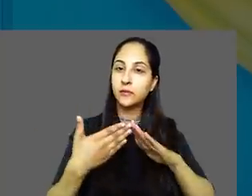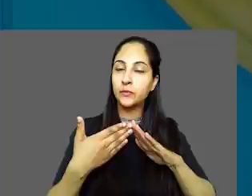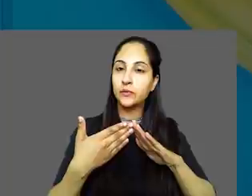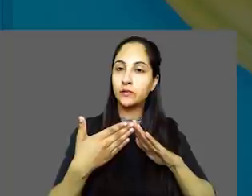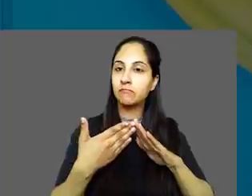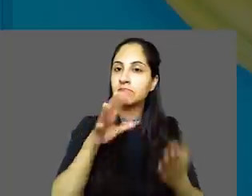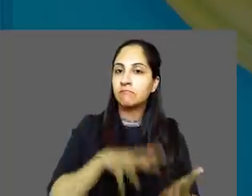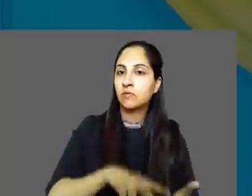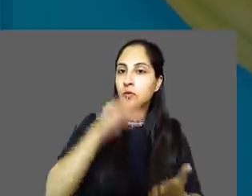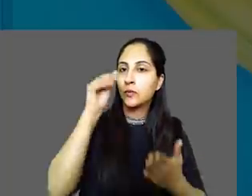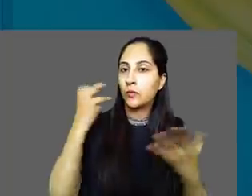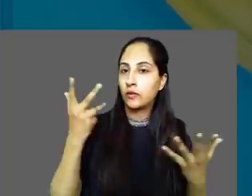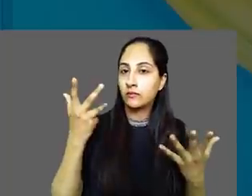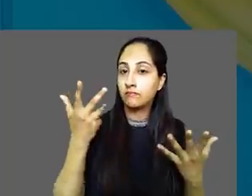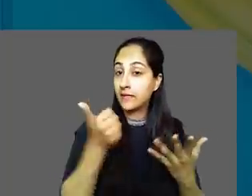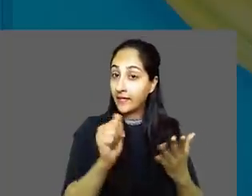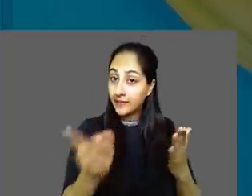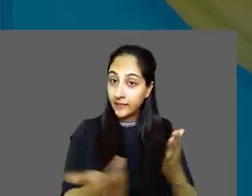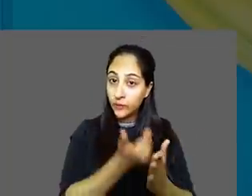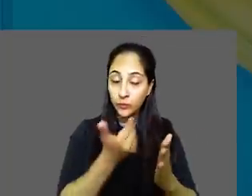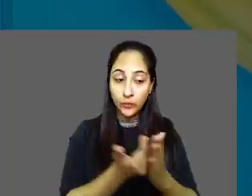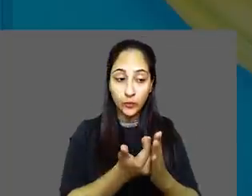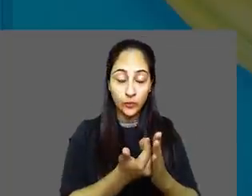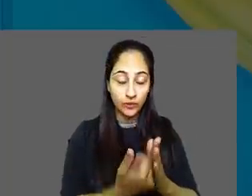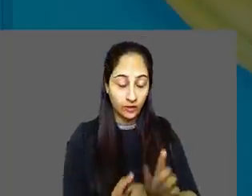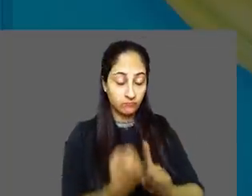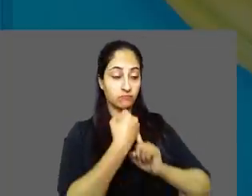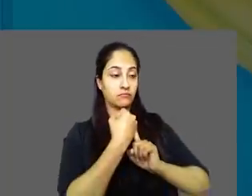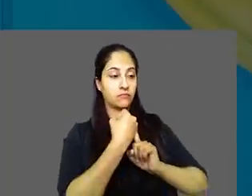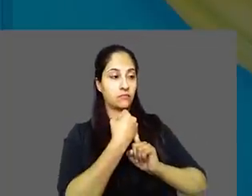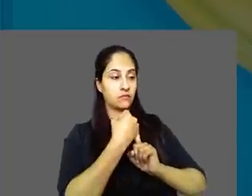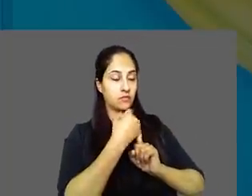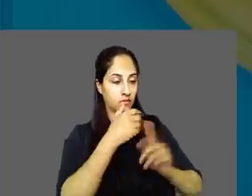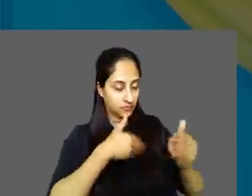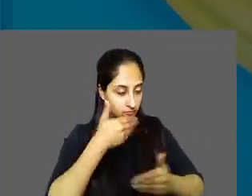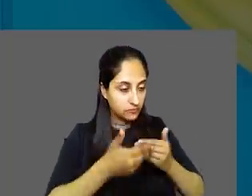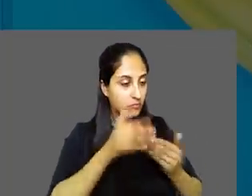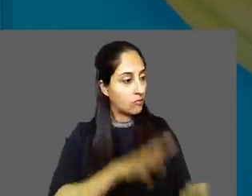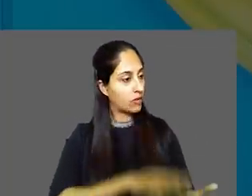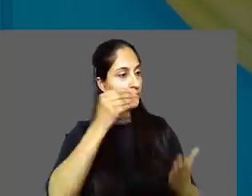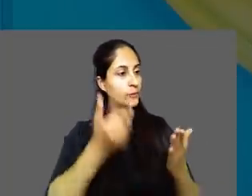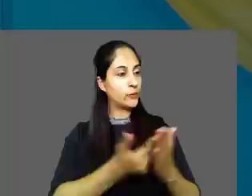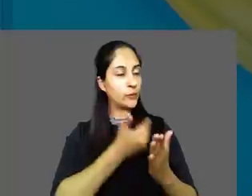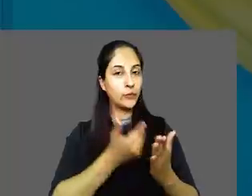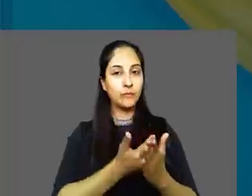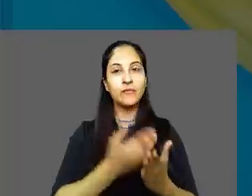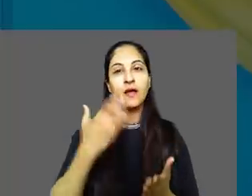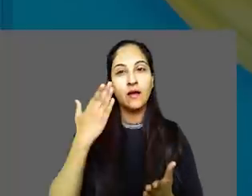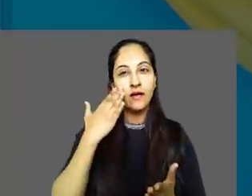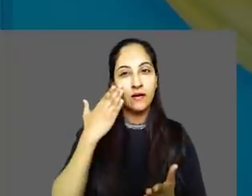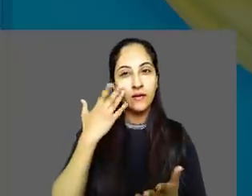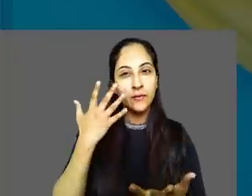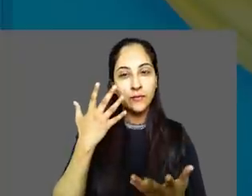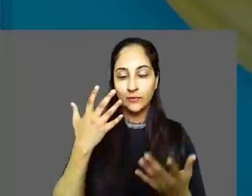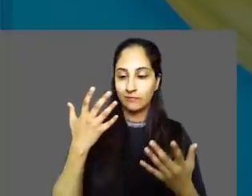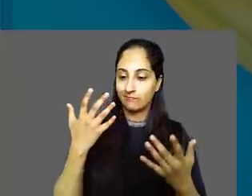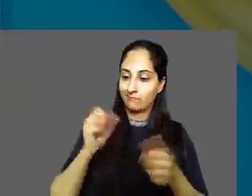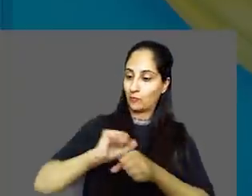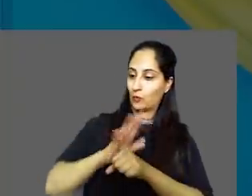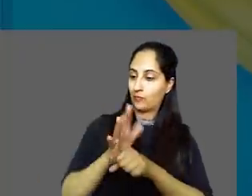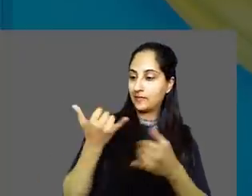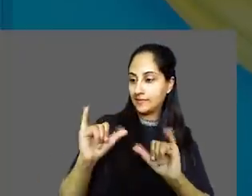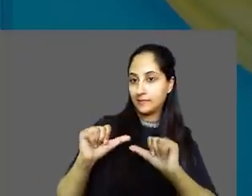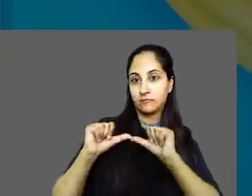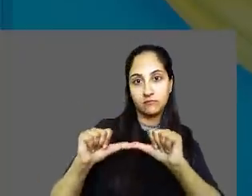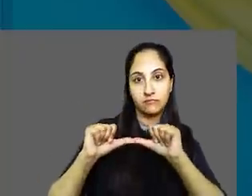kind of taught us looking back in the year that was? And, you know, it's hard to comment on history while you're living it, because we still are in many ways. This